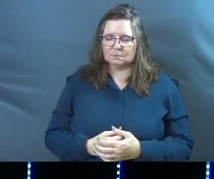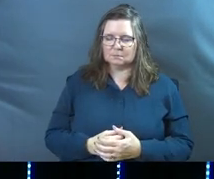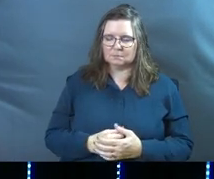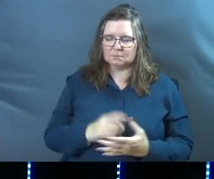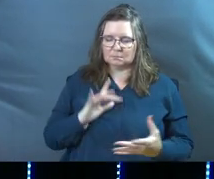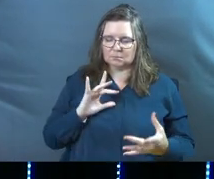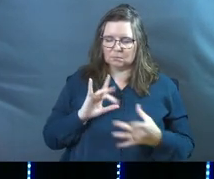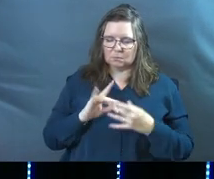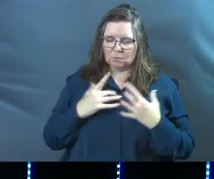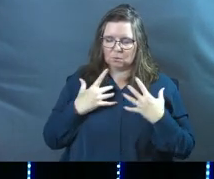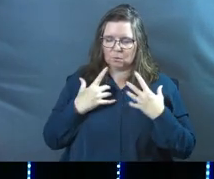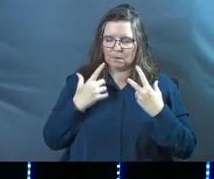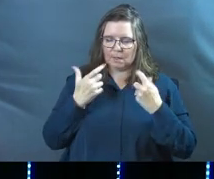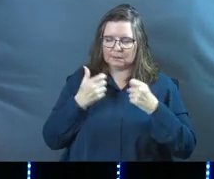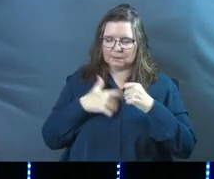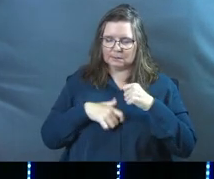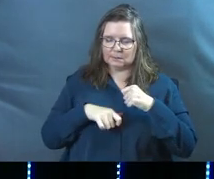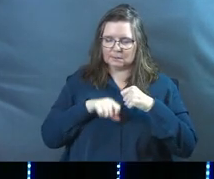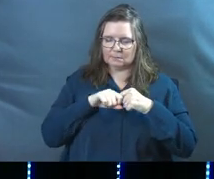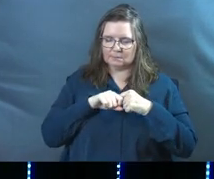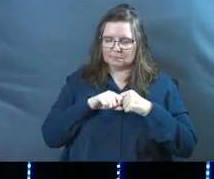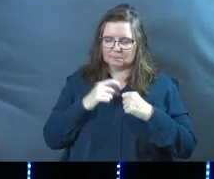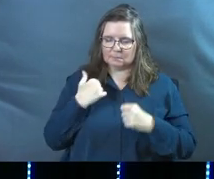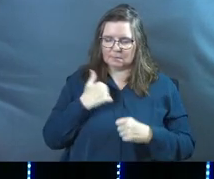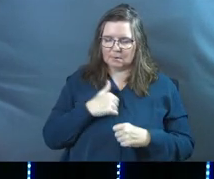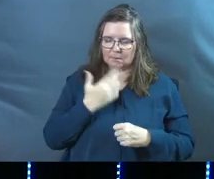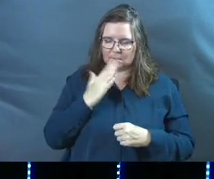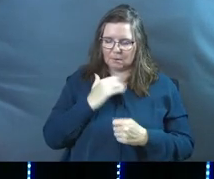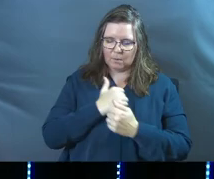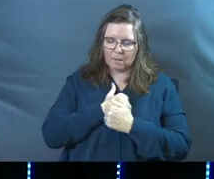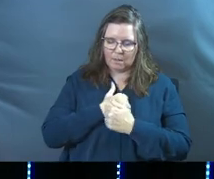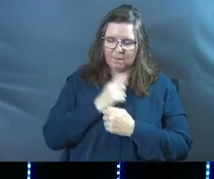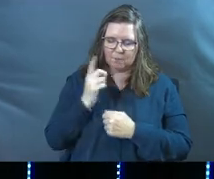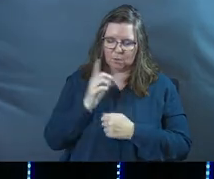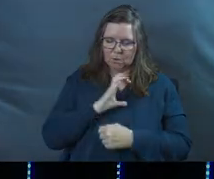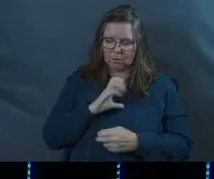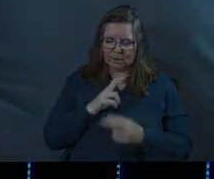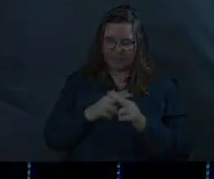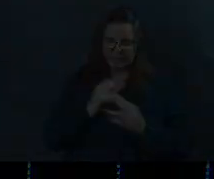Reconciliation, real reconciliation. Heal us, God. We love you. In Christ's name, amen.